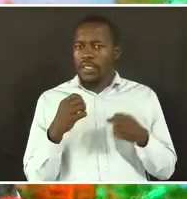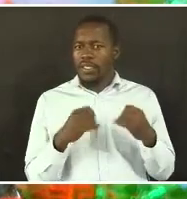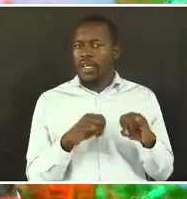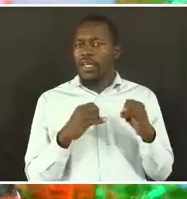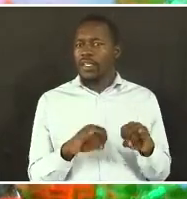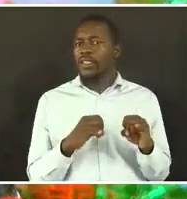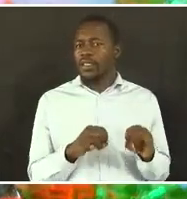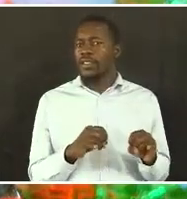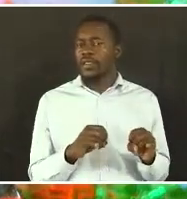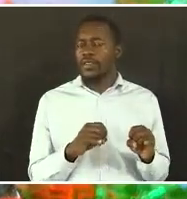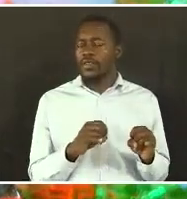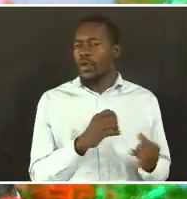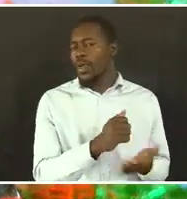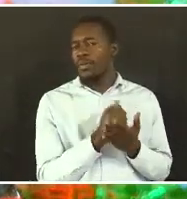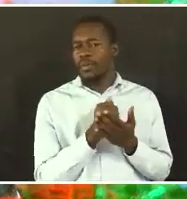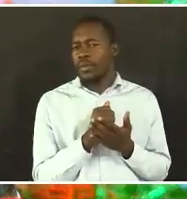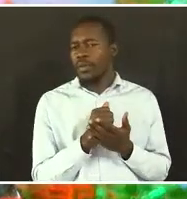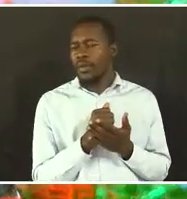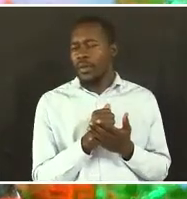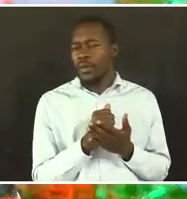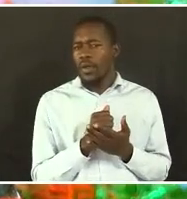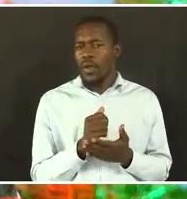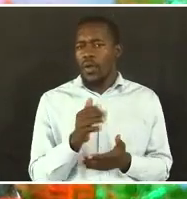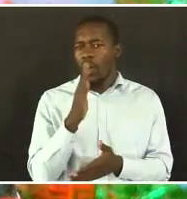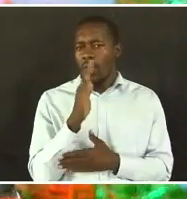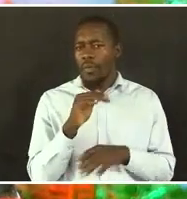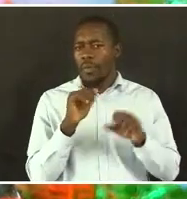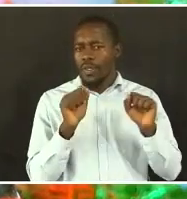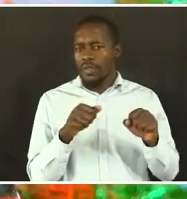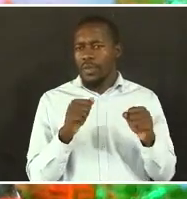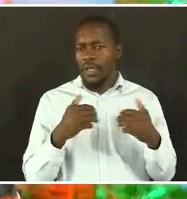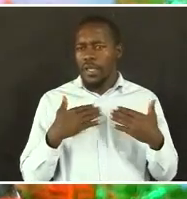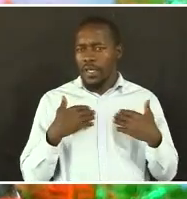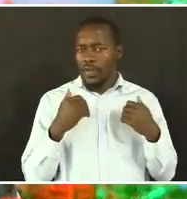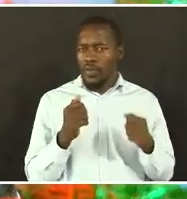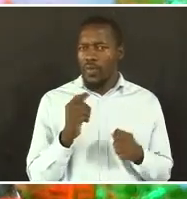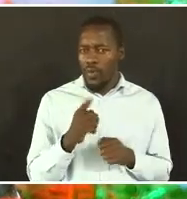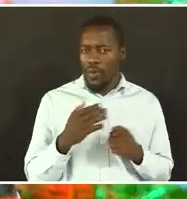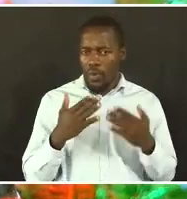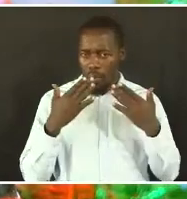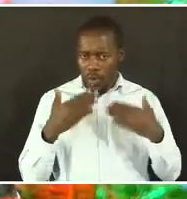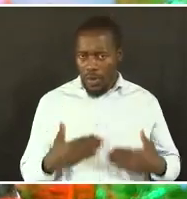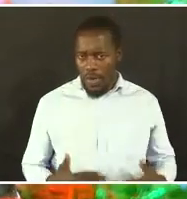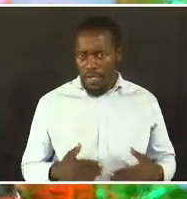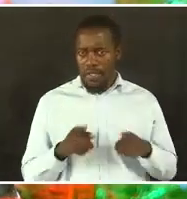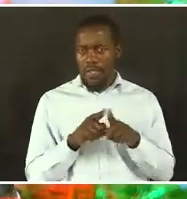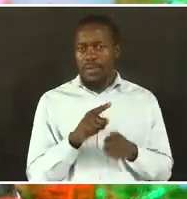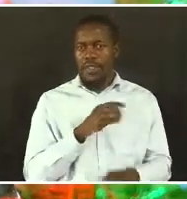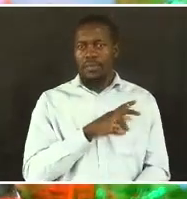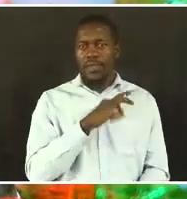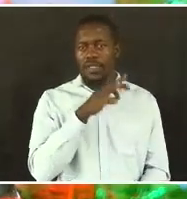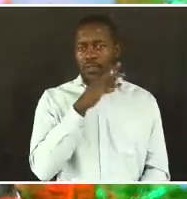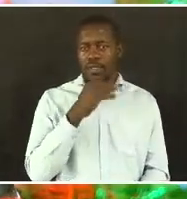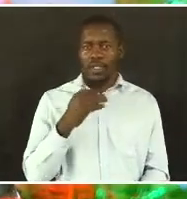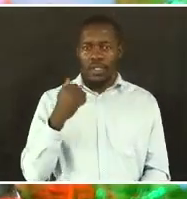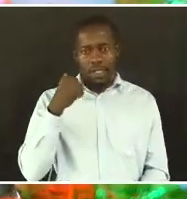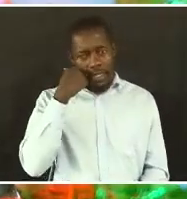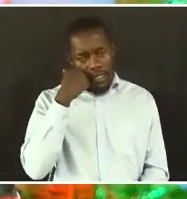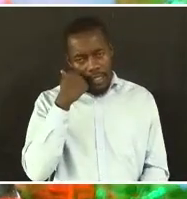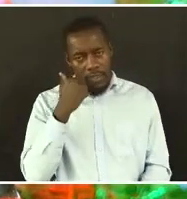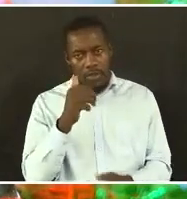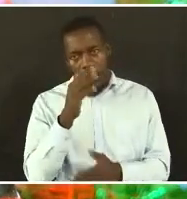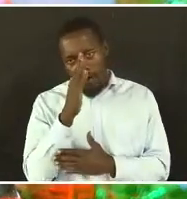And this God, he can clear both the physical and the spiritual. But how will somebody who is